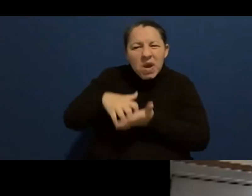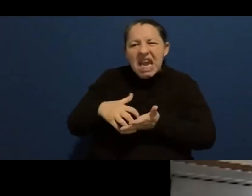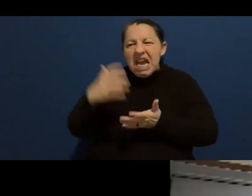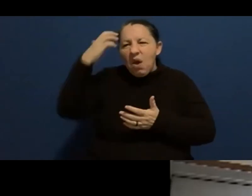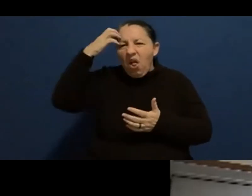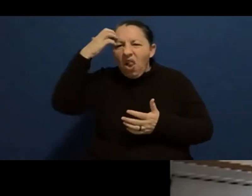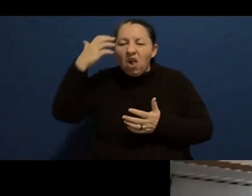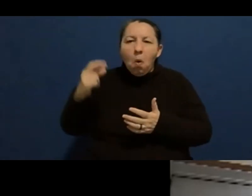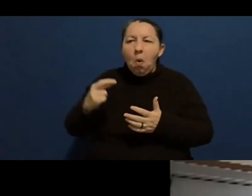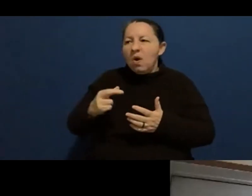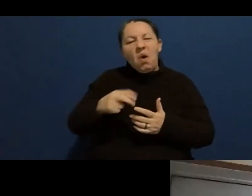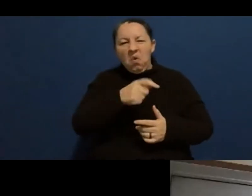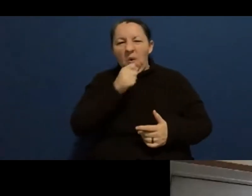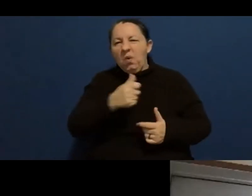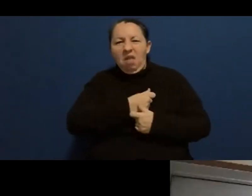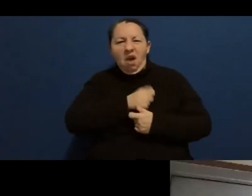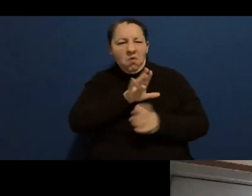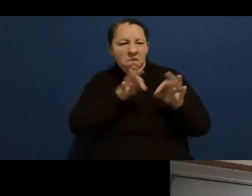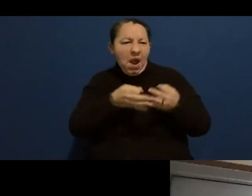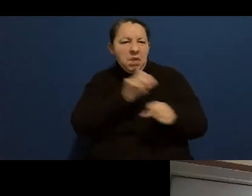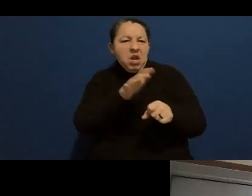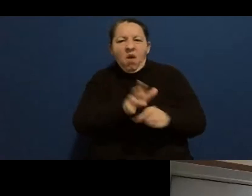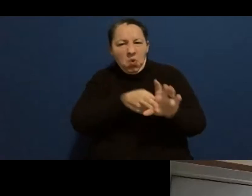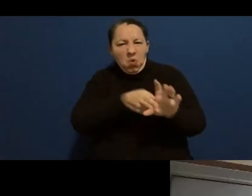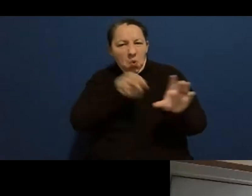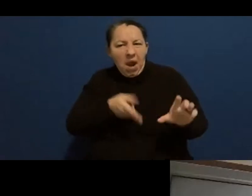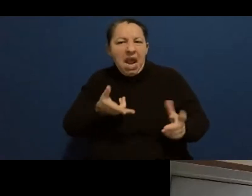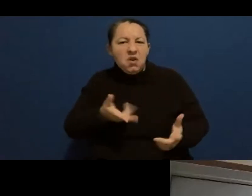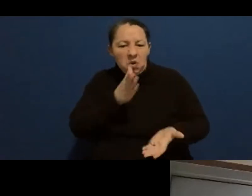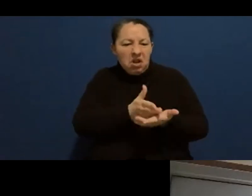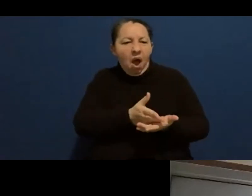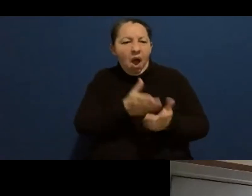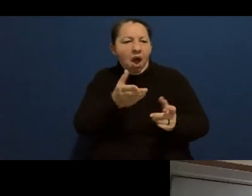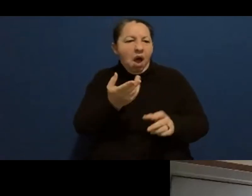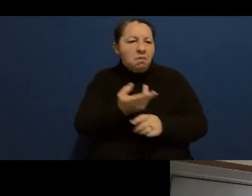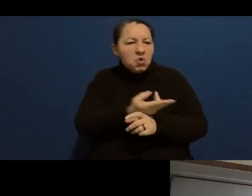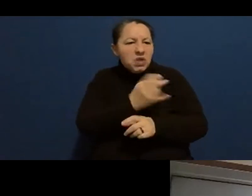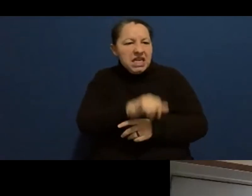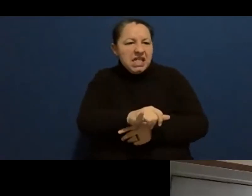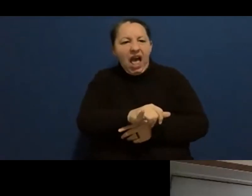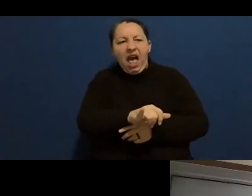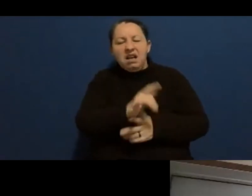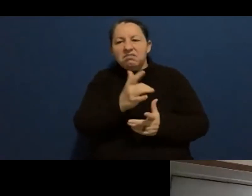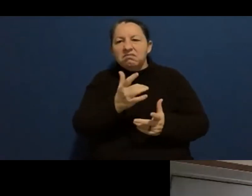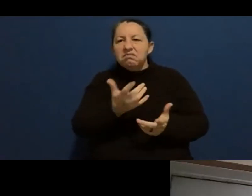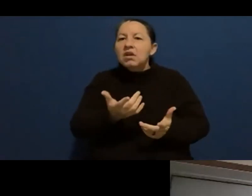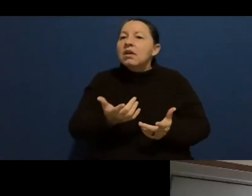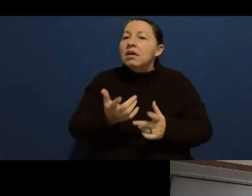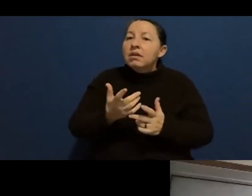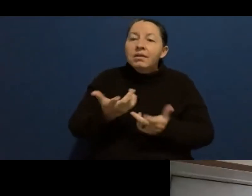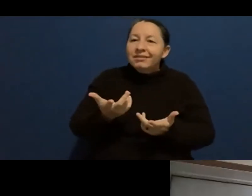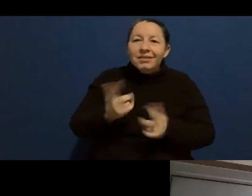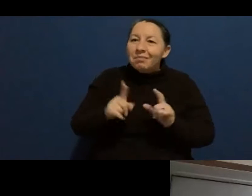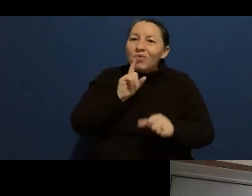willing to lose all of this over here to chase that addiction. But in reality, they are some